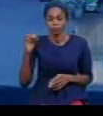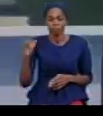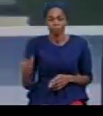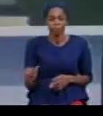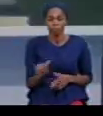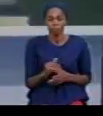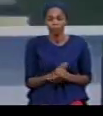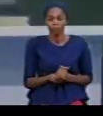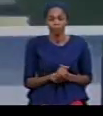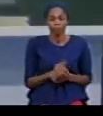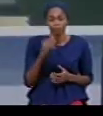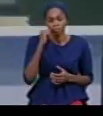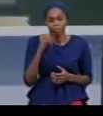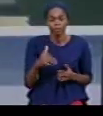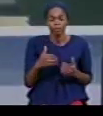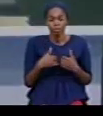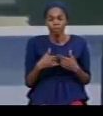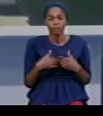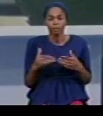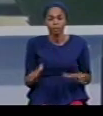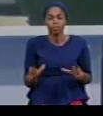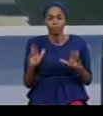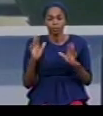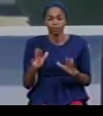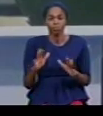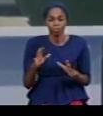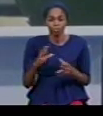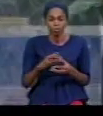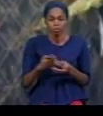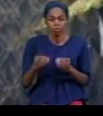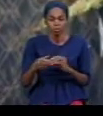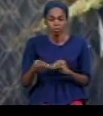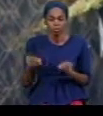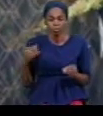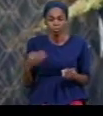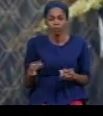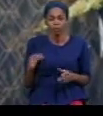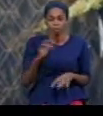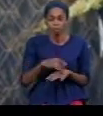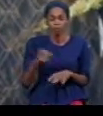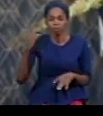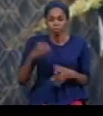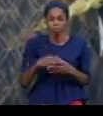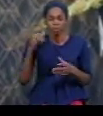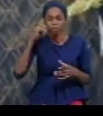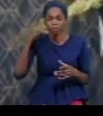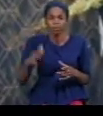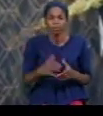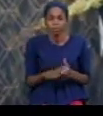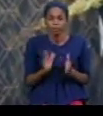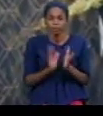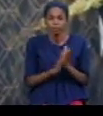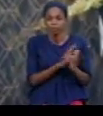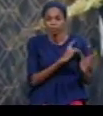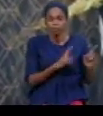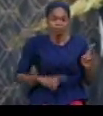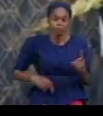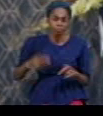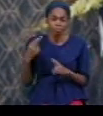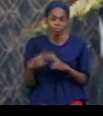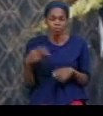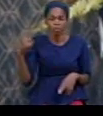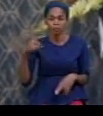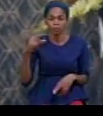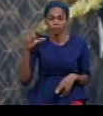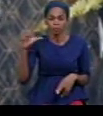the touch of God on her life. Praise the Lord. My name is Edmond Gladys. I